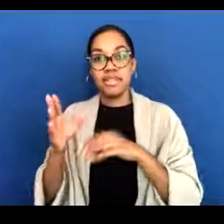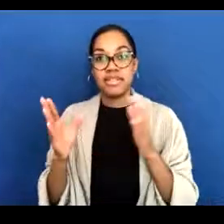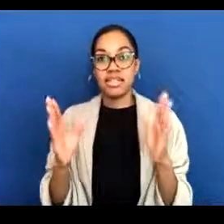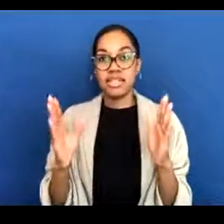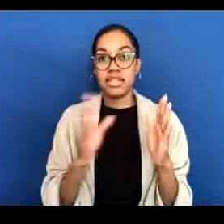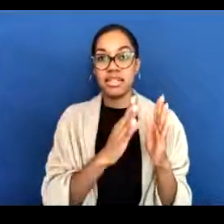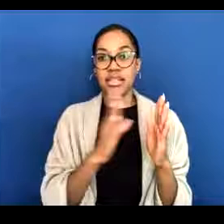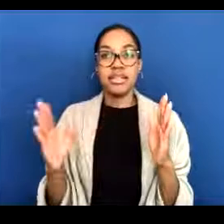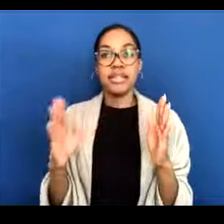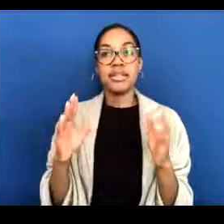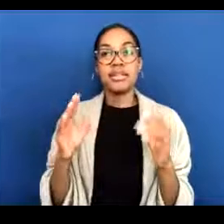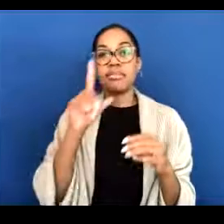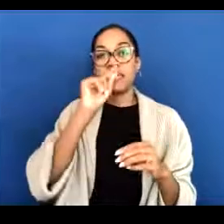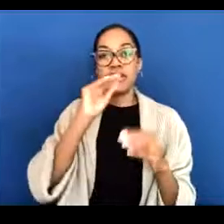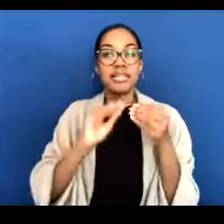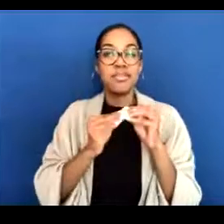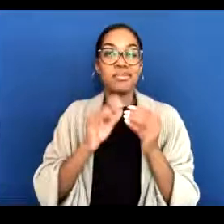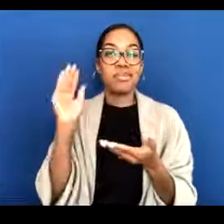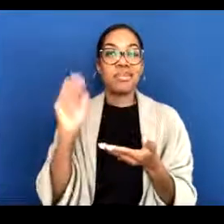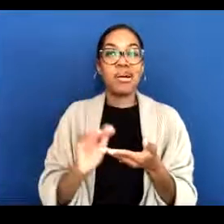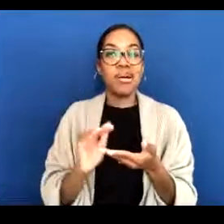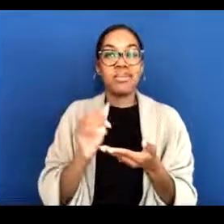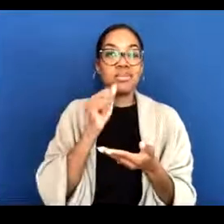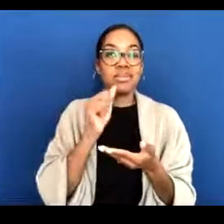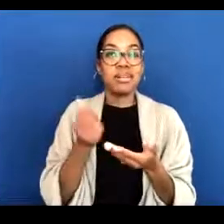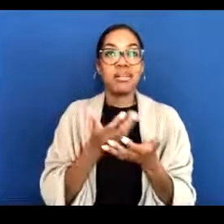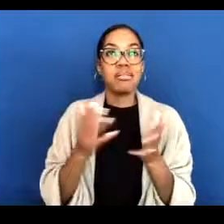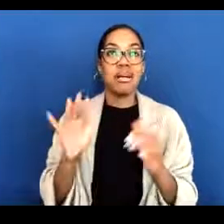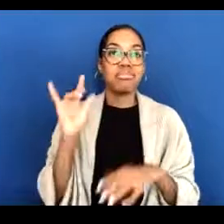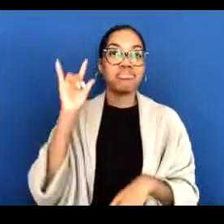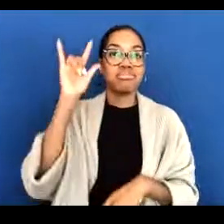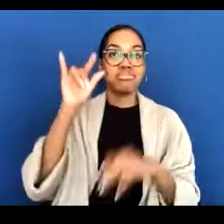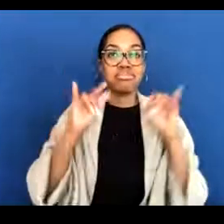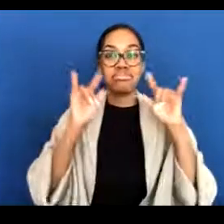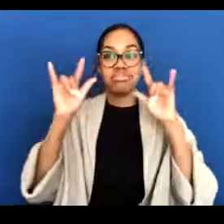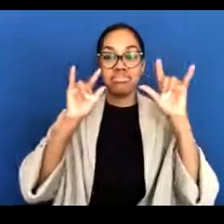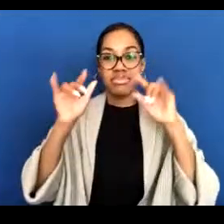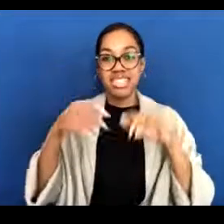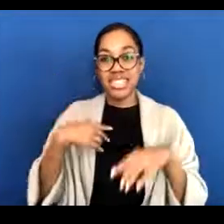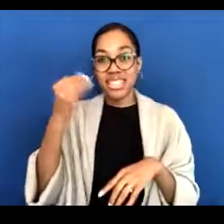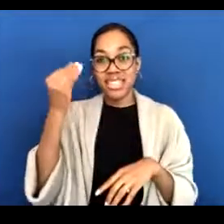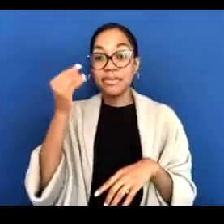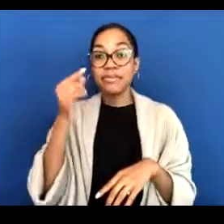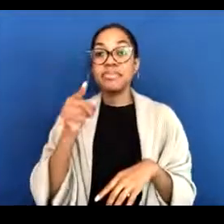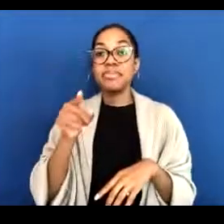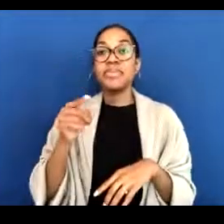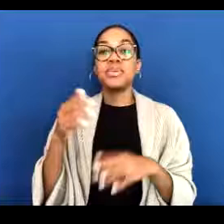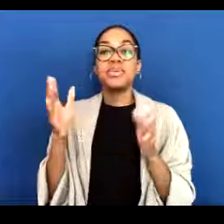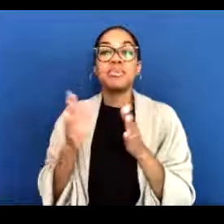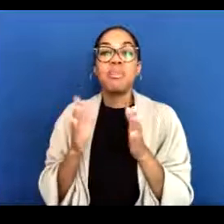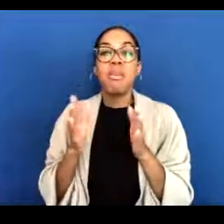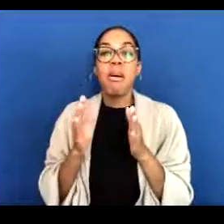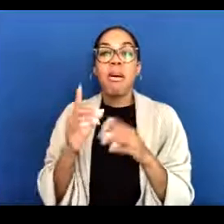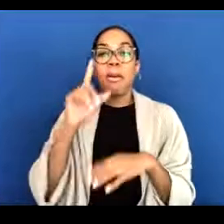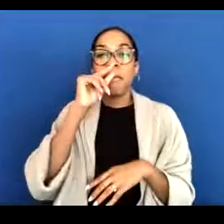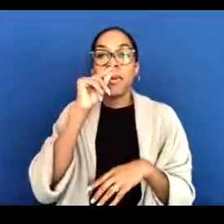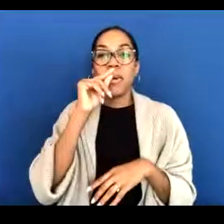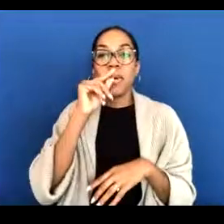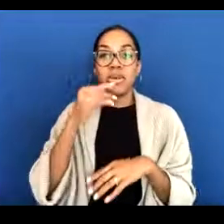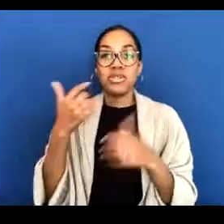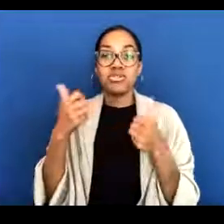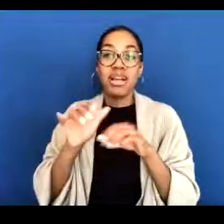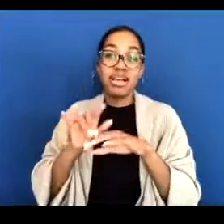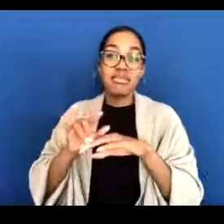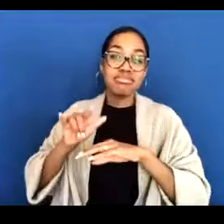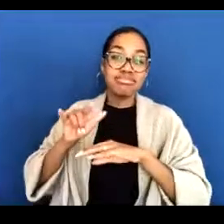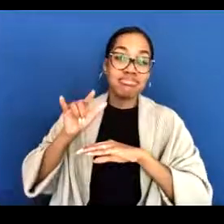very, very low. And that makes sense for a lot of reasons. If you're a small songbird trying to complete a multi-thousand-mile migration, you're really